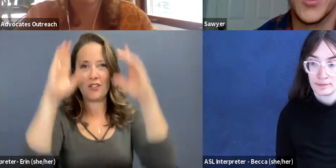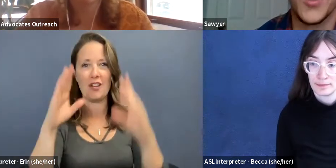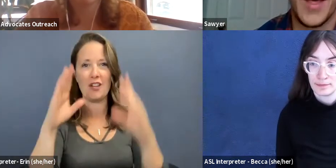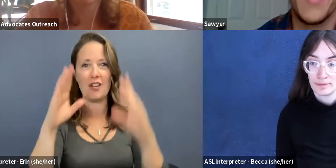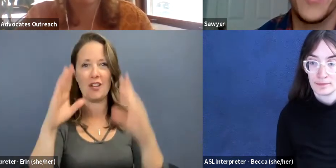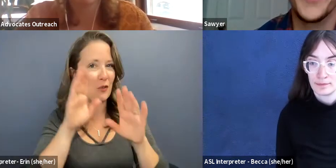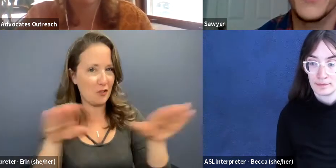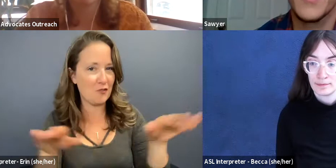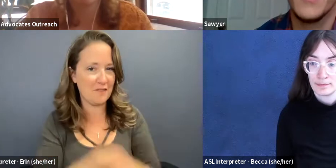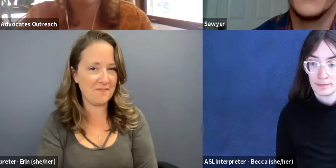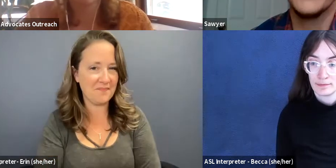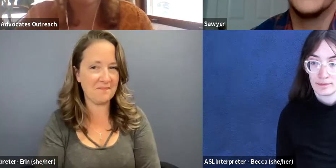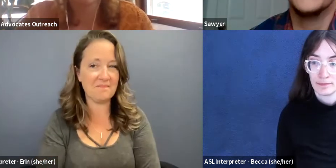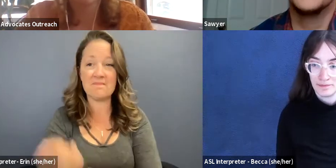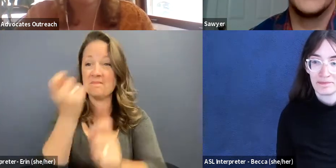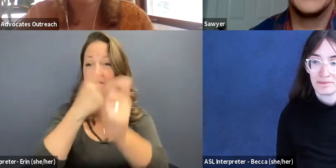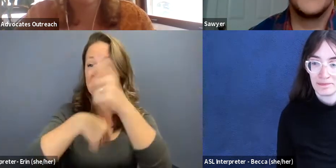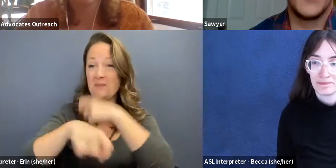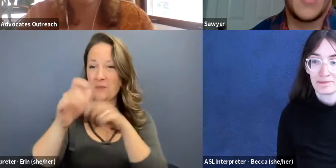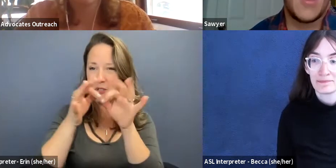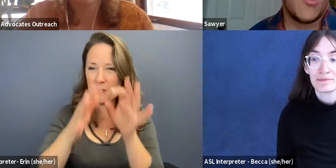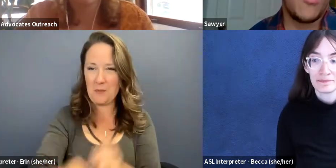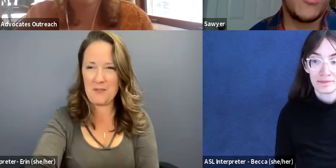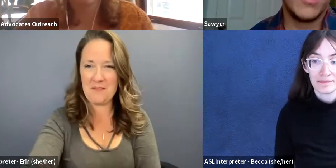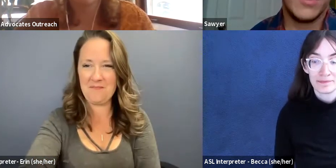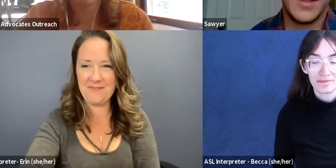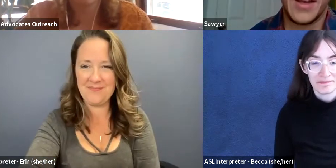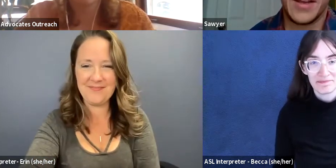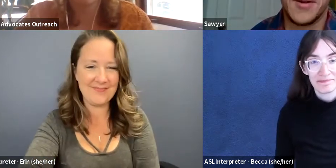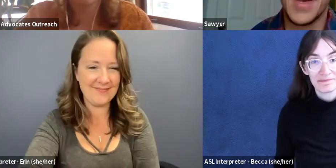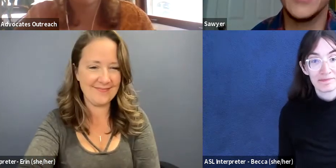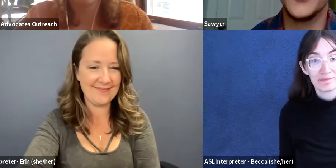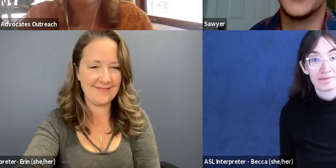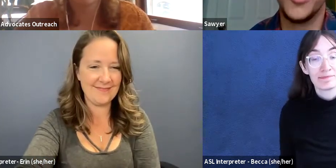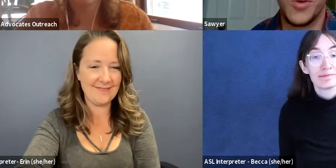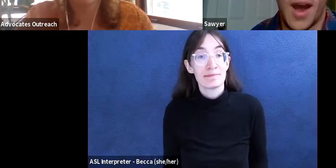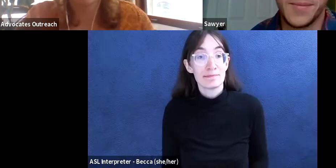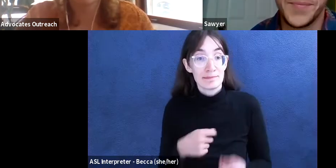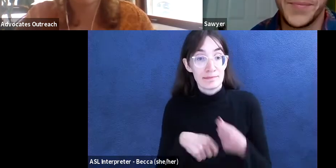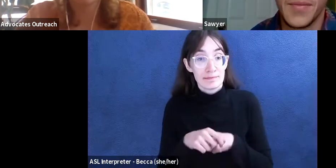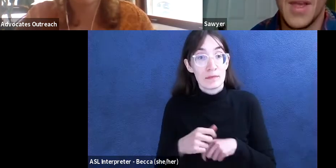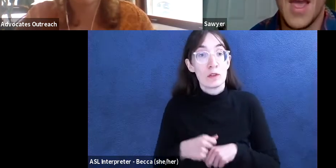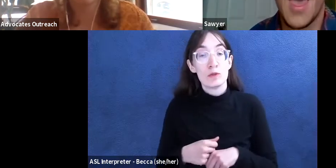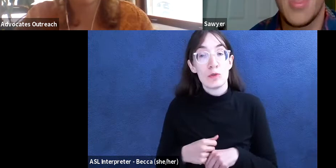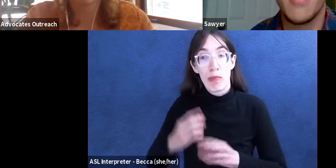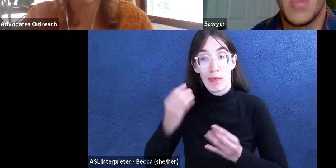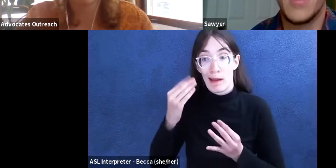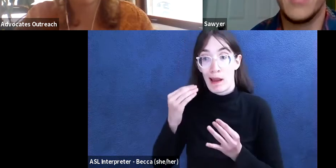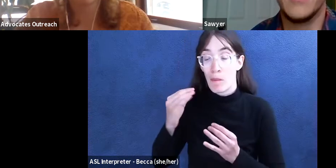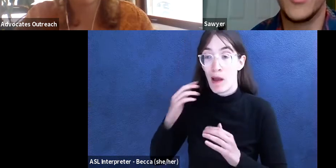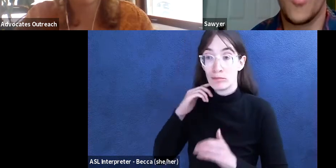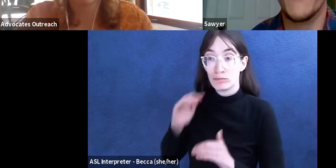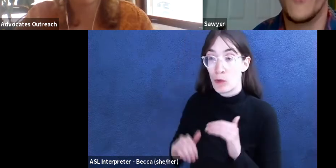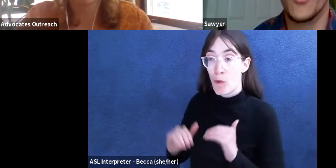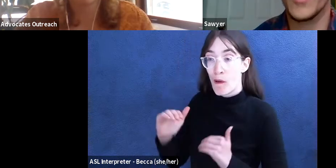that's, yeah, and that being a concern. Interesting. Yeah, thank you everybody